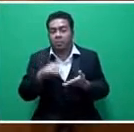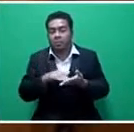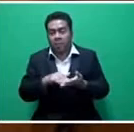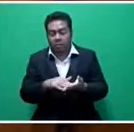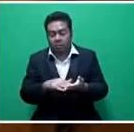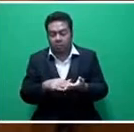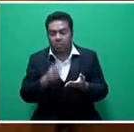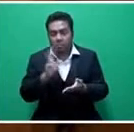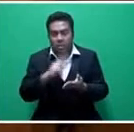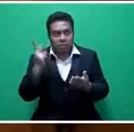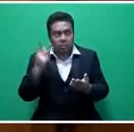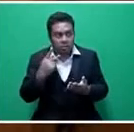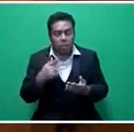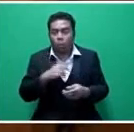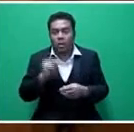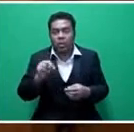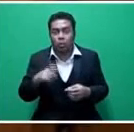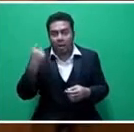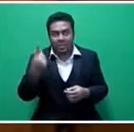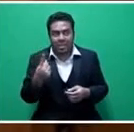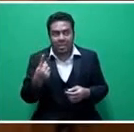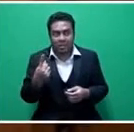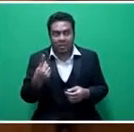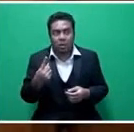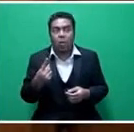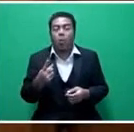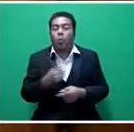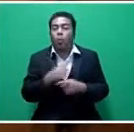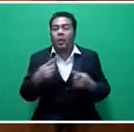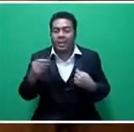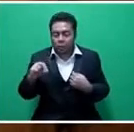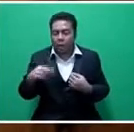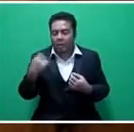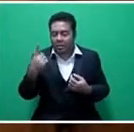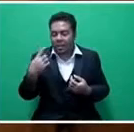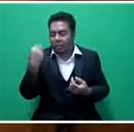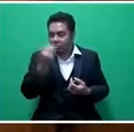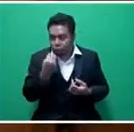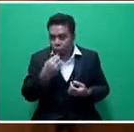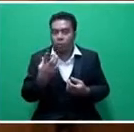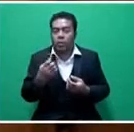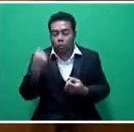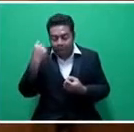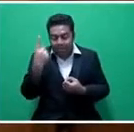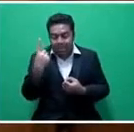to their child. We need to understand food allergies, we need to understand dietary preferences, we need to